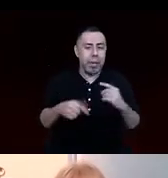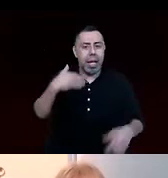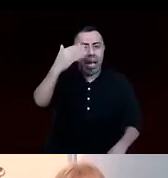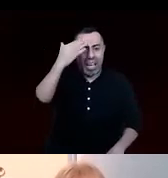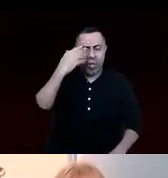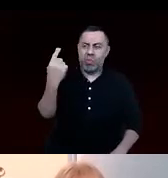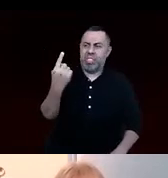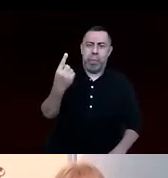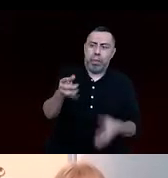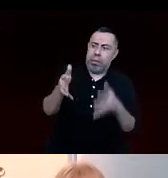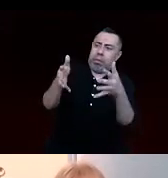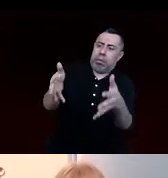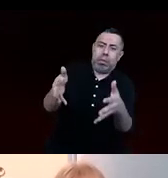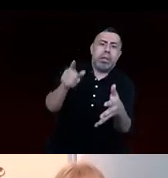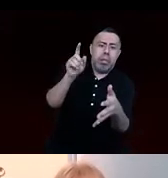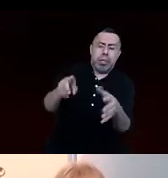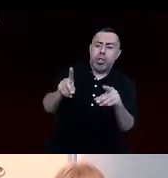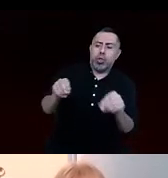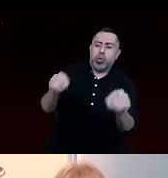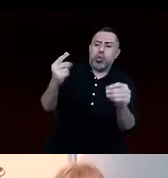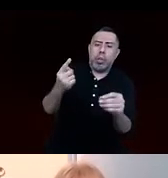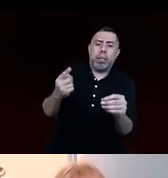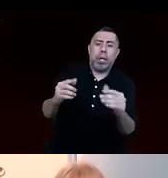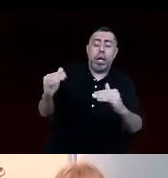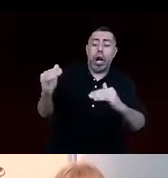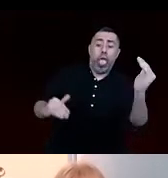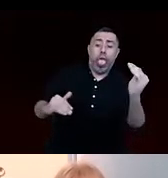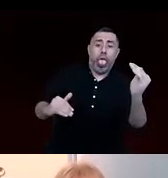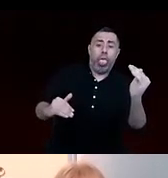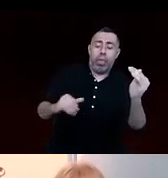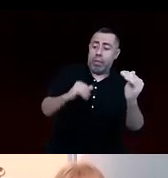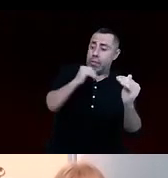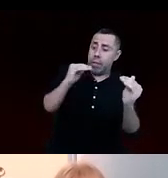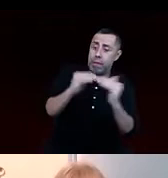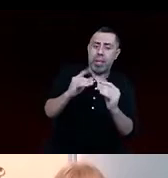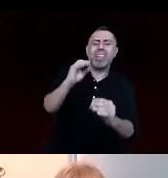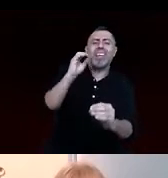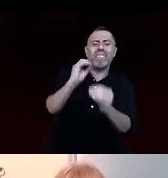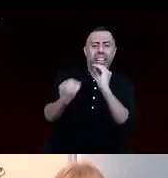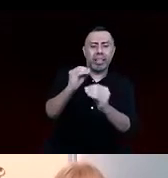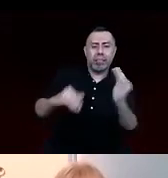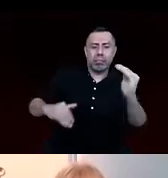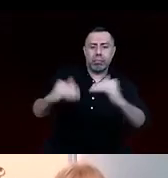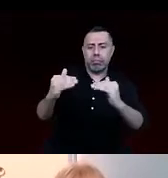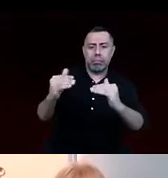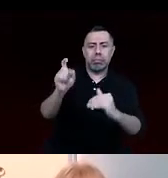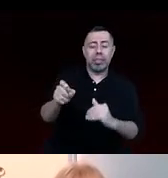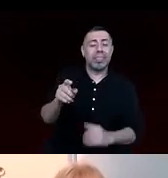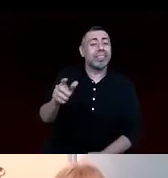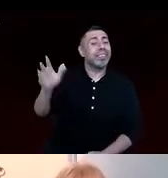correct the inequities. We never got the 40 acres and a mule.